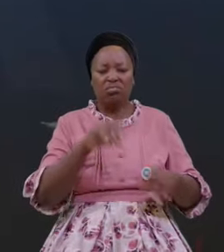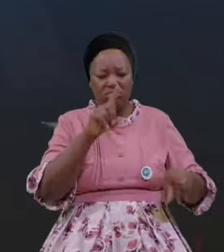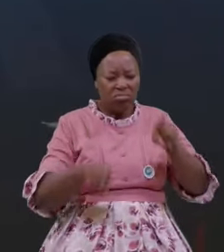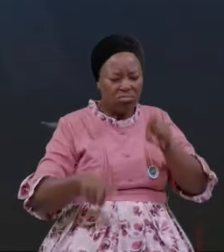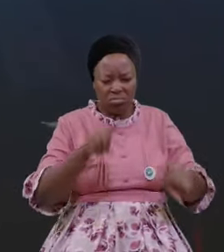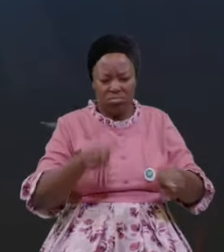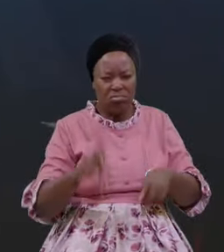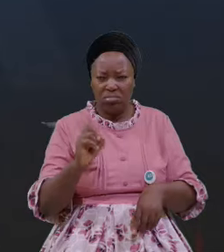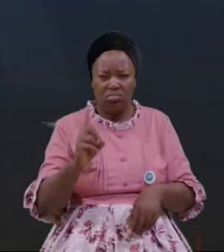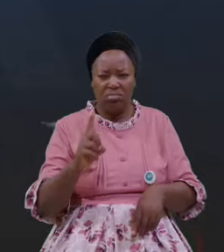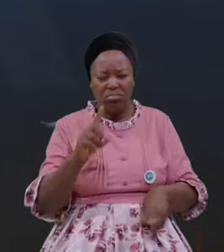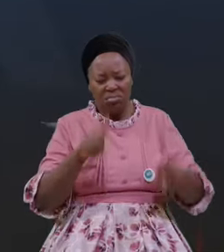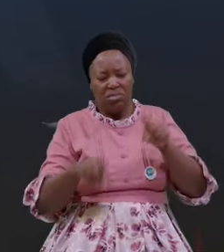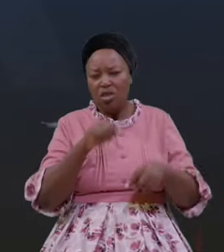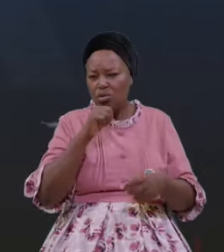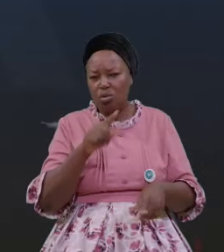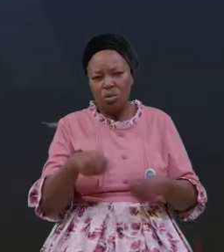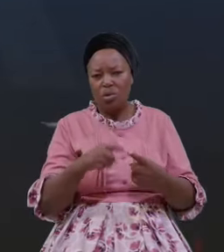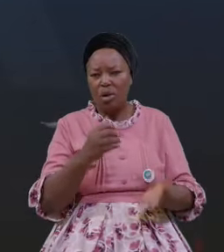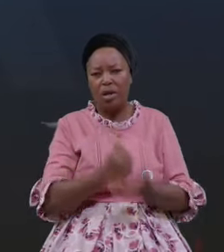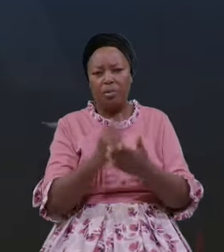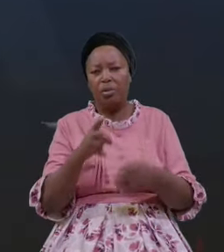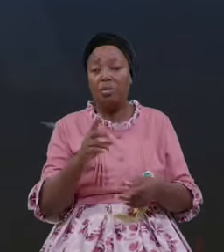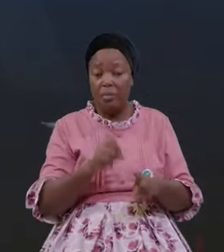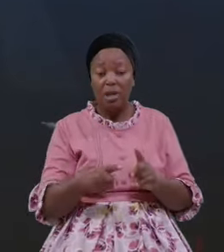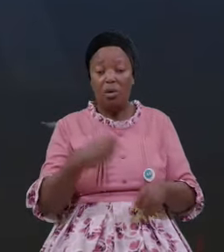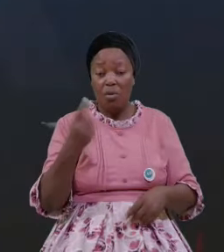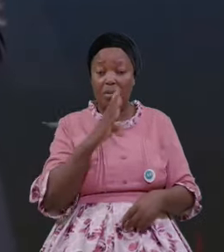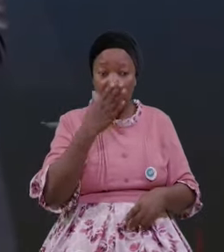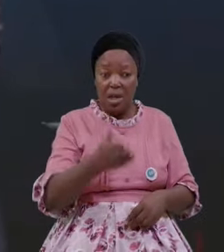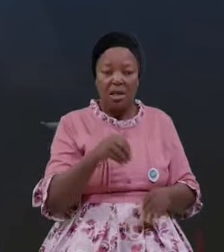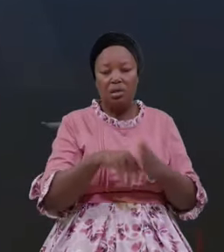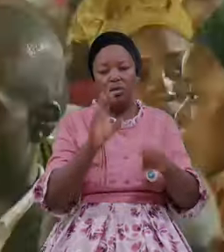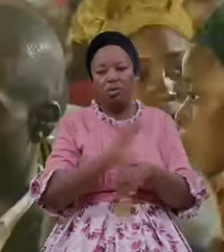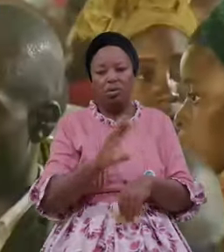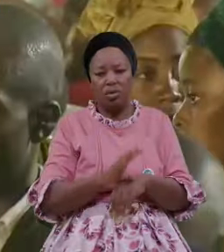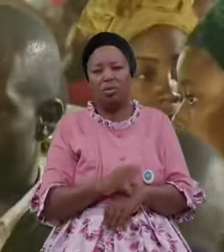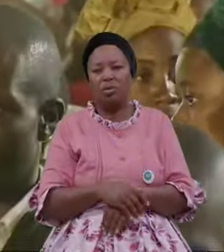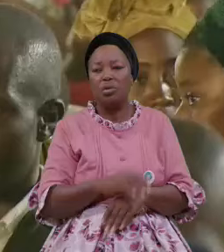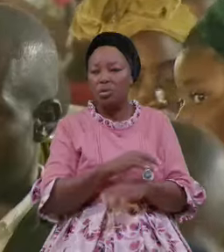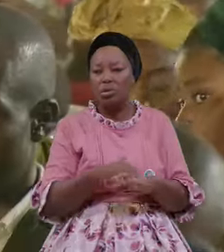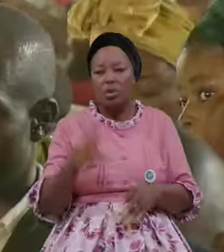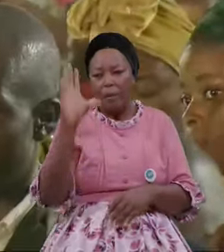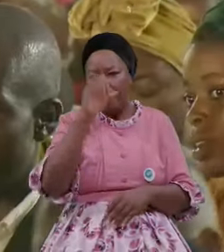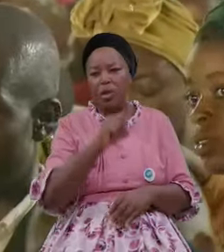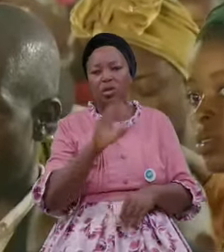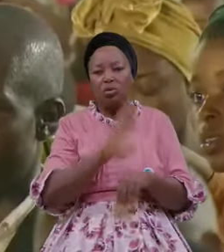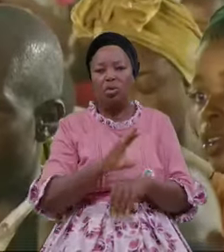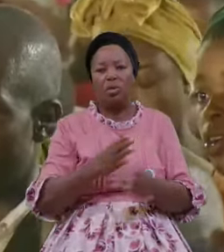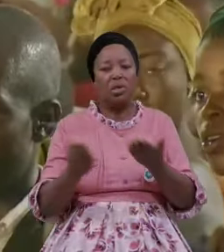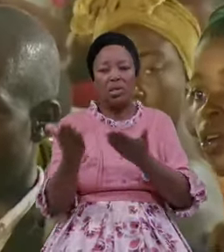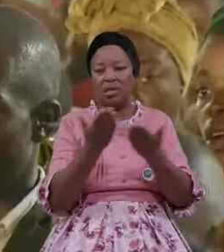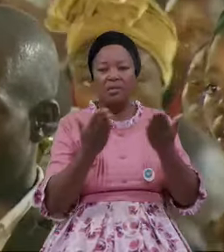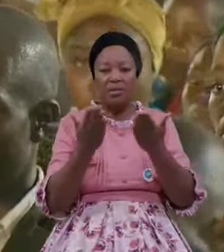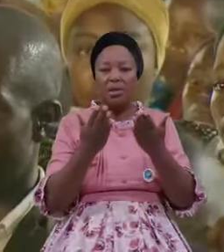for heaven so you don't backslide. So give us your data, please. Go down. Remember to go down, to